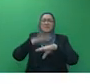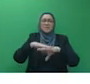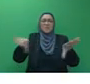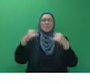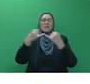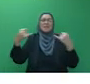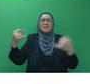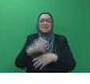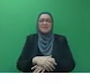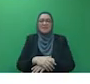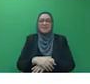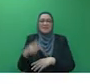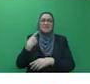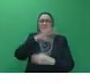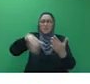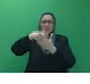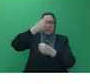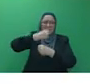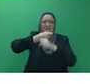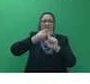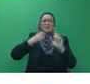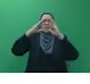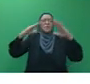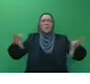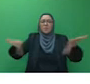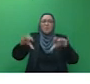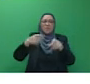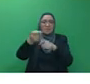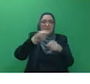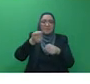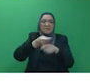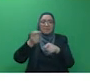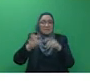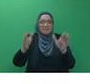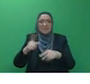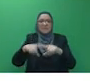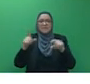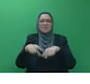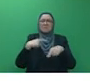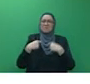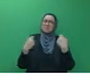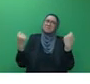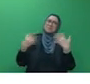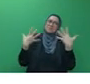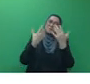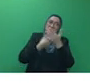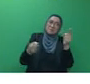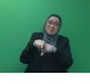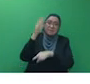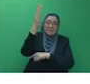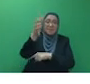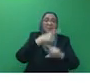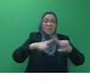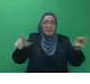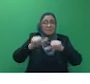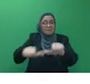a while come on in and do some comedy i'm just afraid that might happen but i don't know i still i would still like to think that live stand